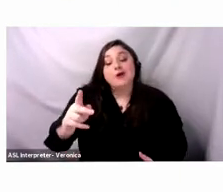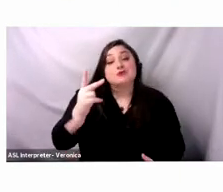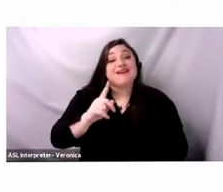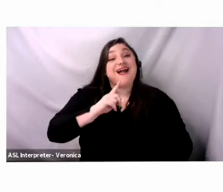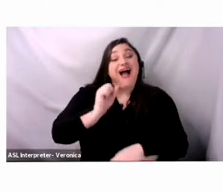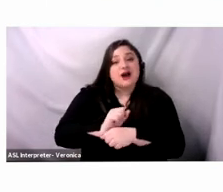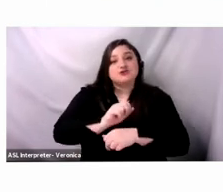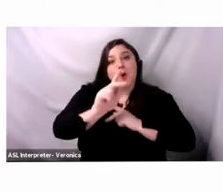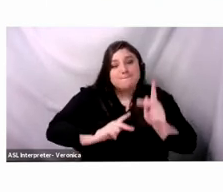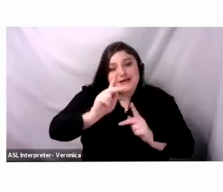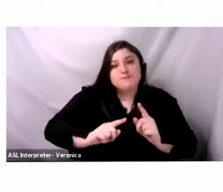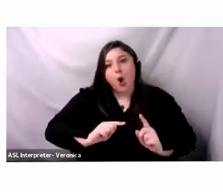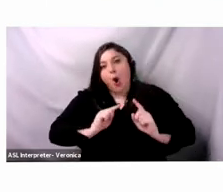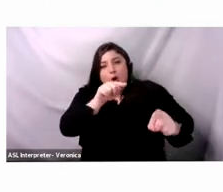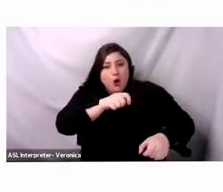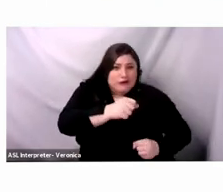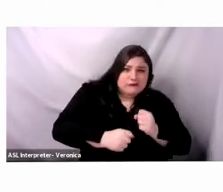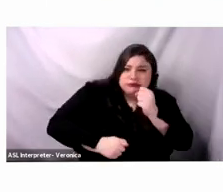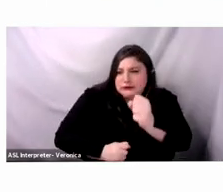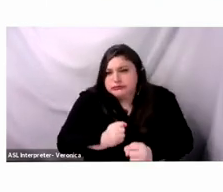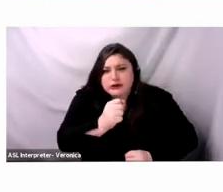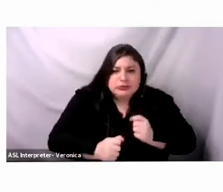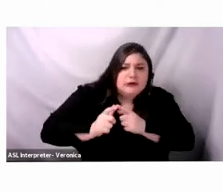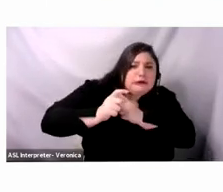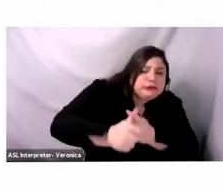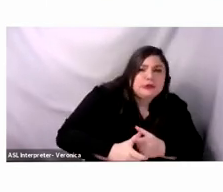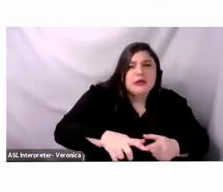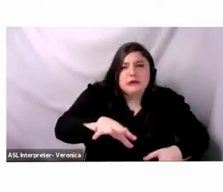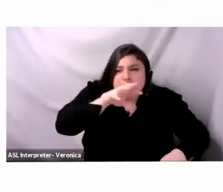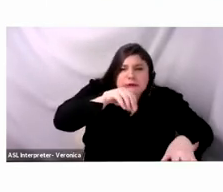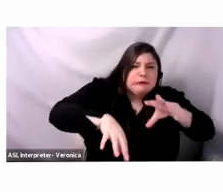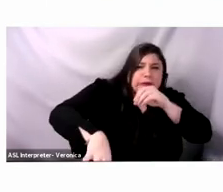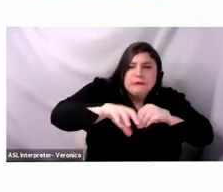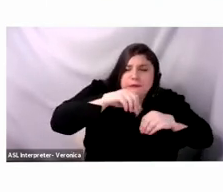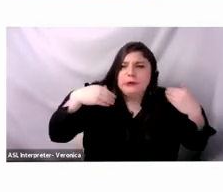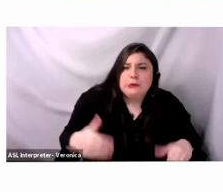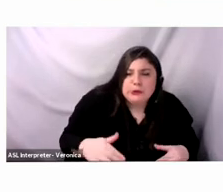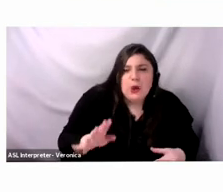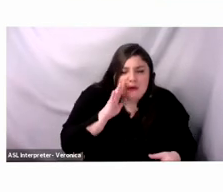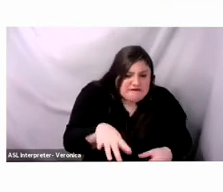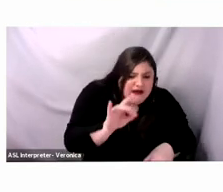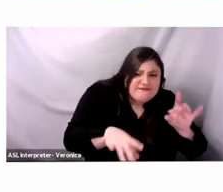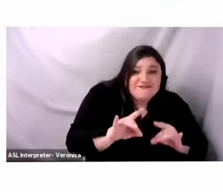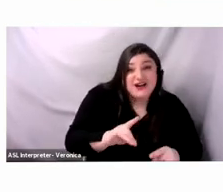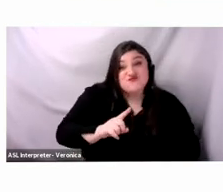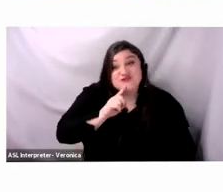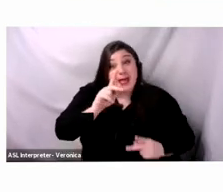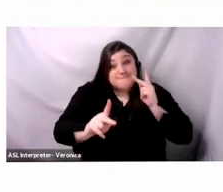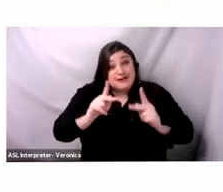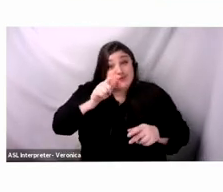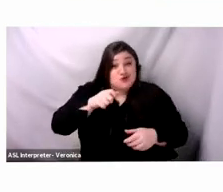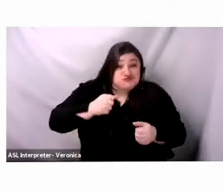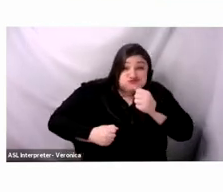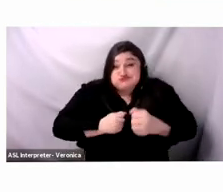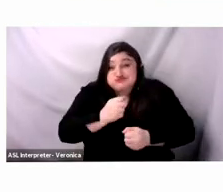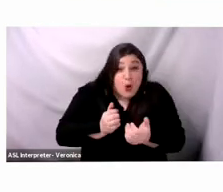plastic and wire out of the fire's path and down the hill while they were breathing in noxious fumes. They were literally risking their lives to recover plastic